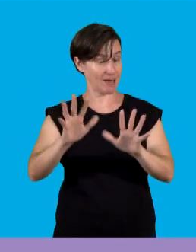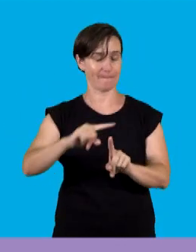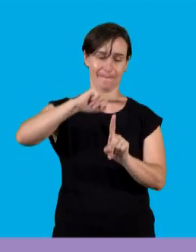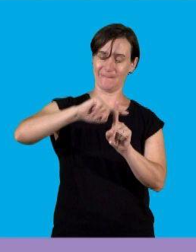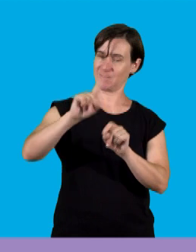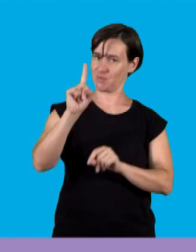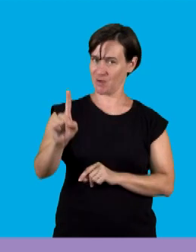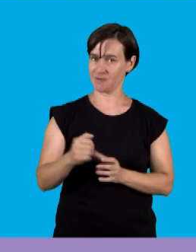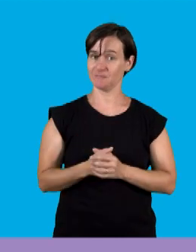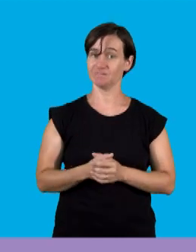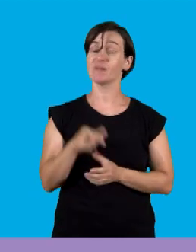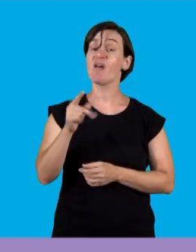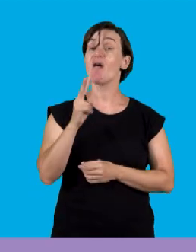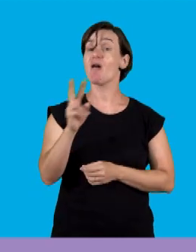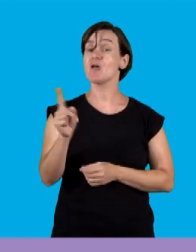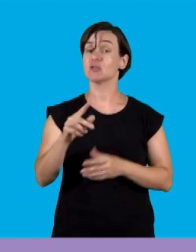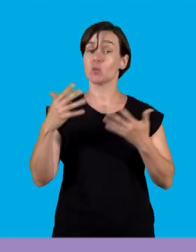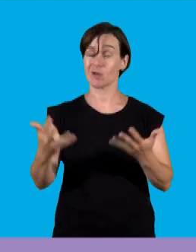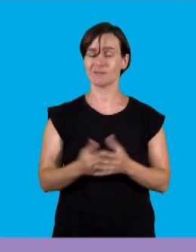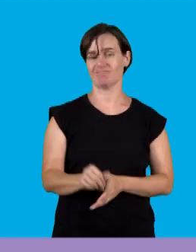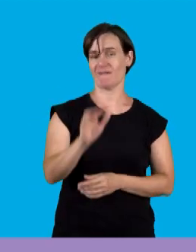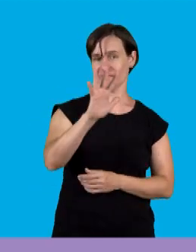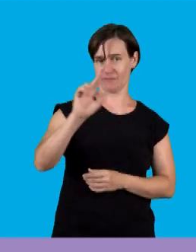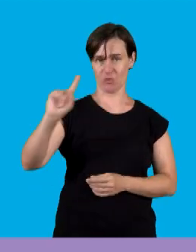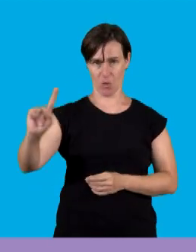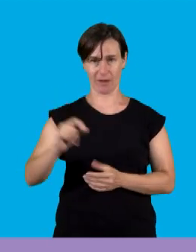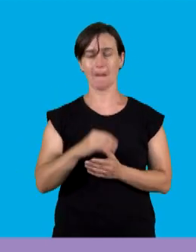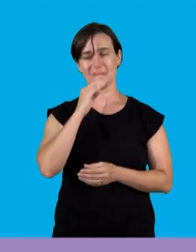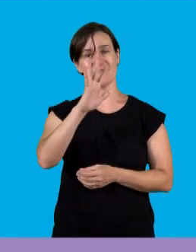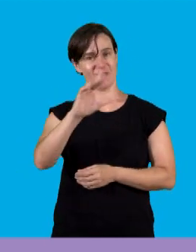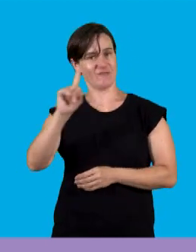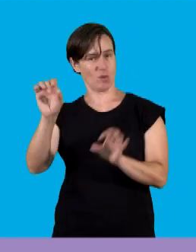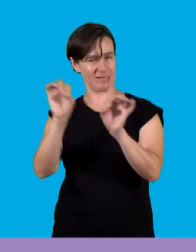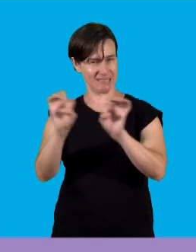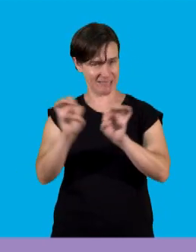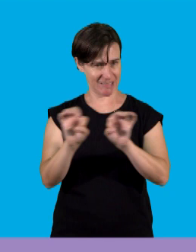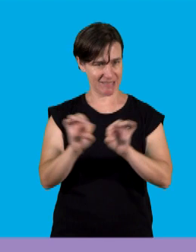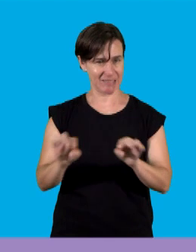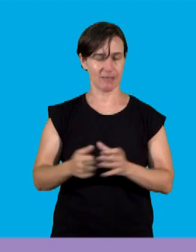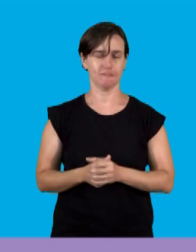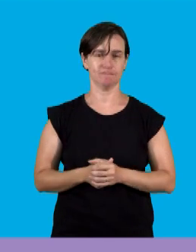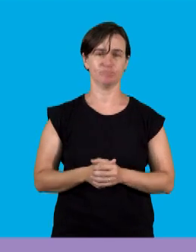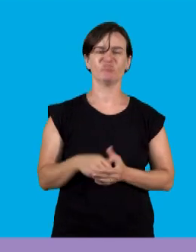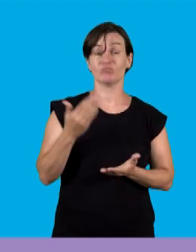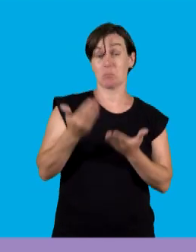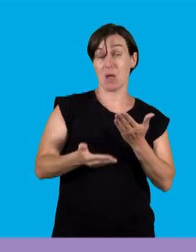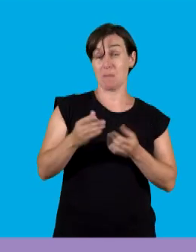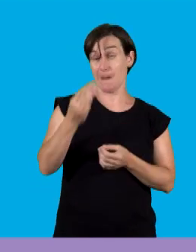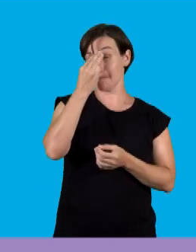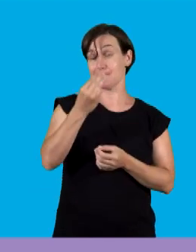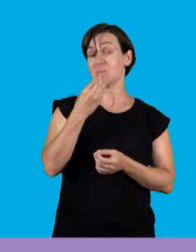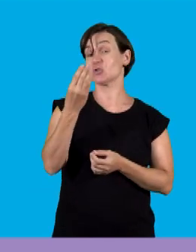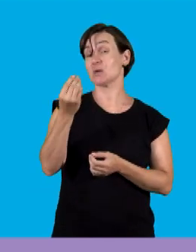10 plus 1, that is going to give us a 51. What about the 25th term?